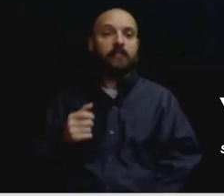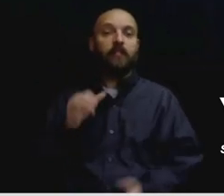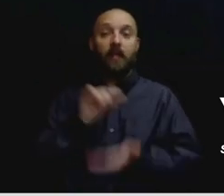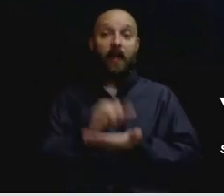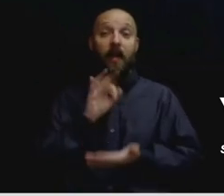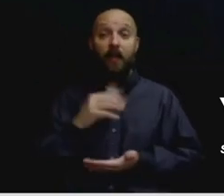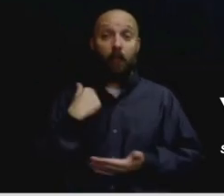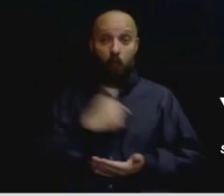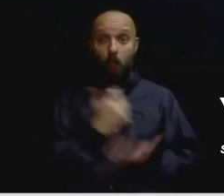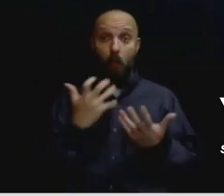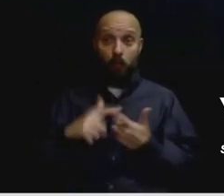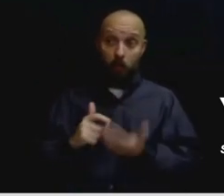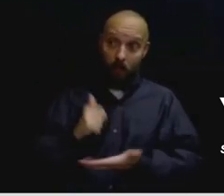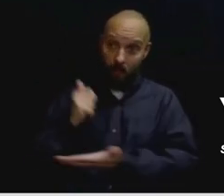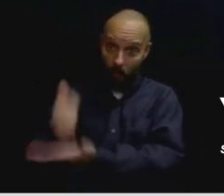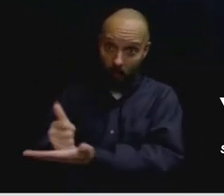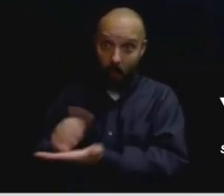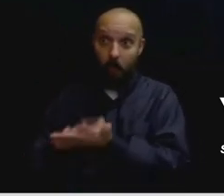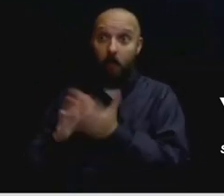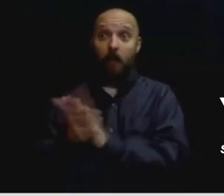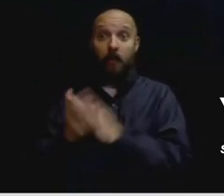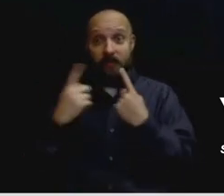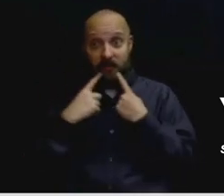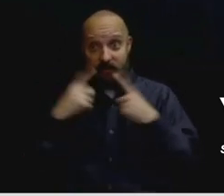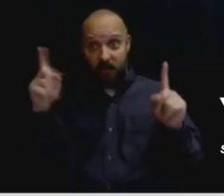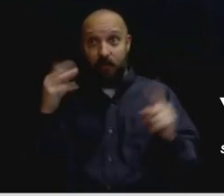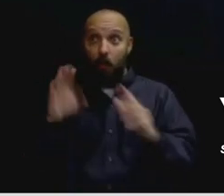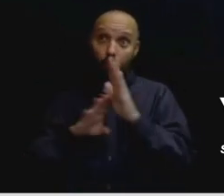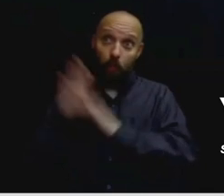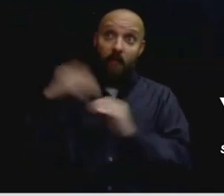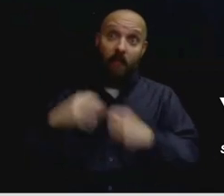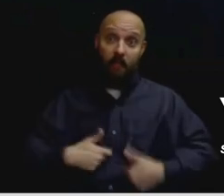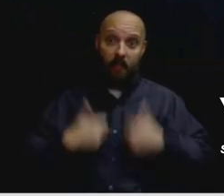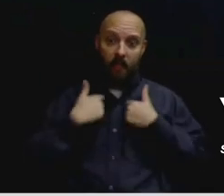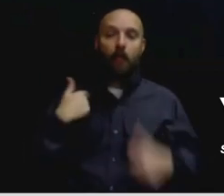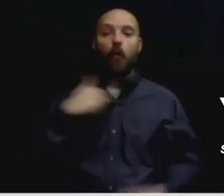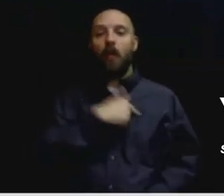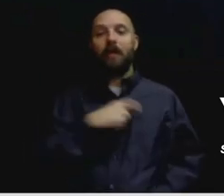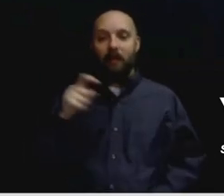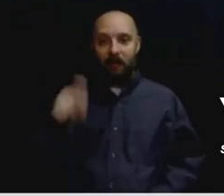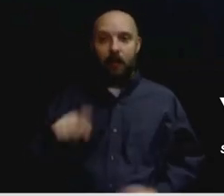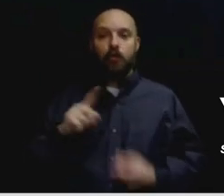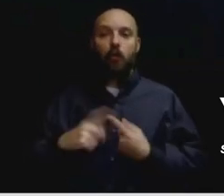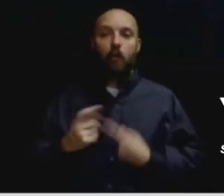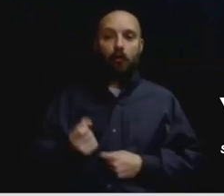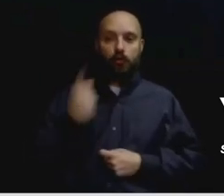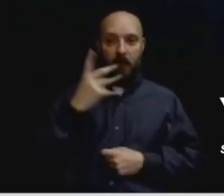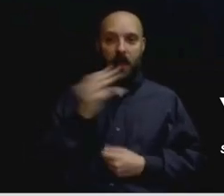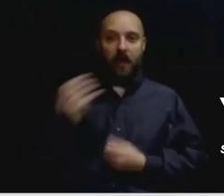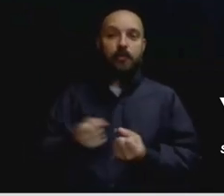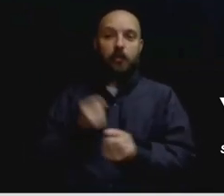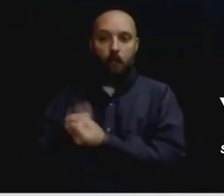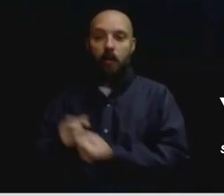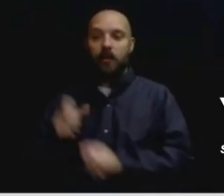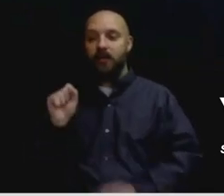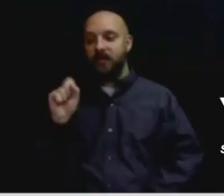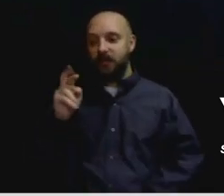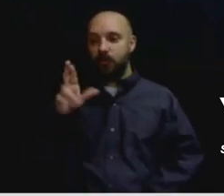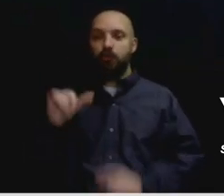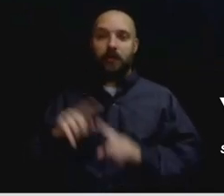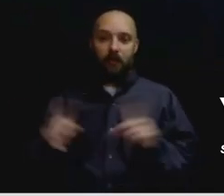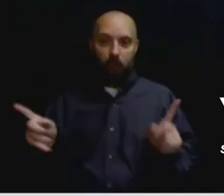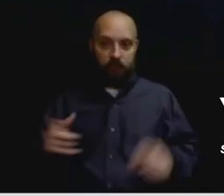to help them to be successful and thrive in life, we need to understand and support sensory differences. So